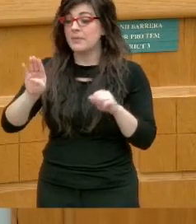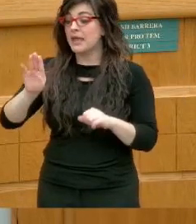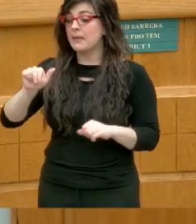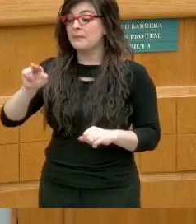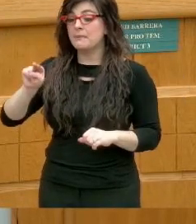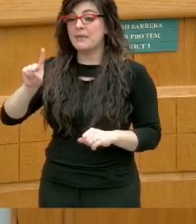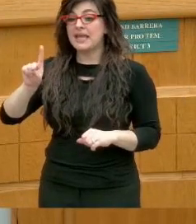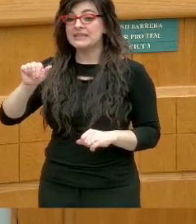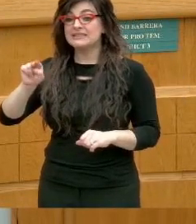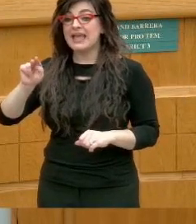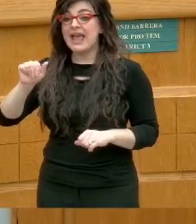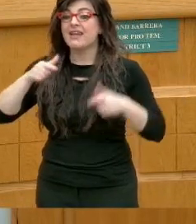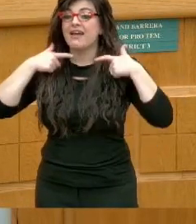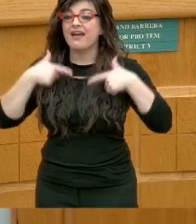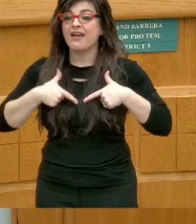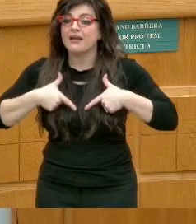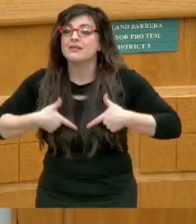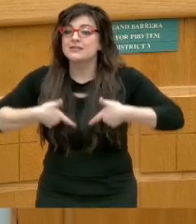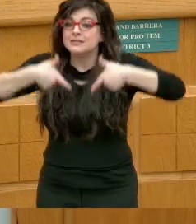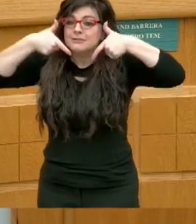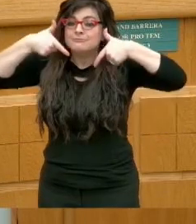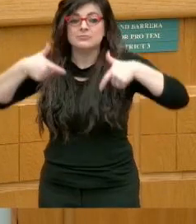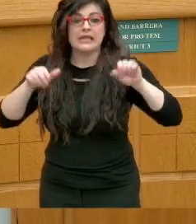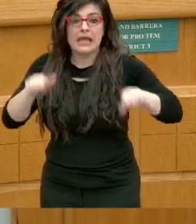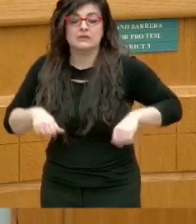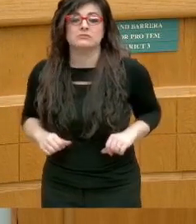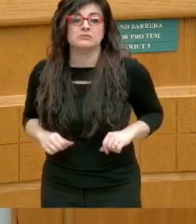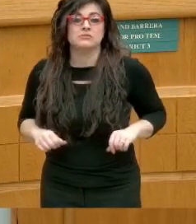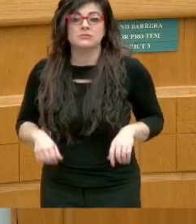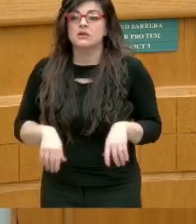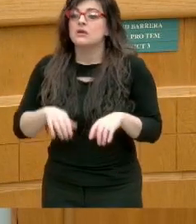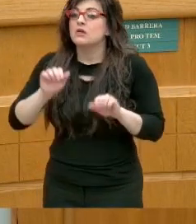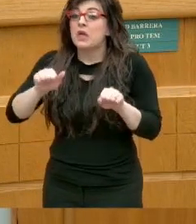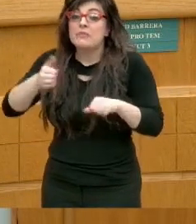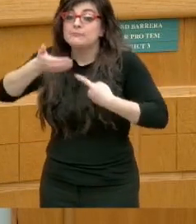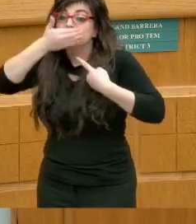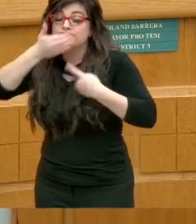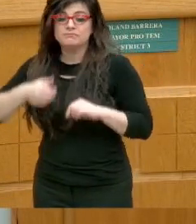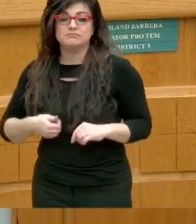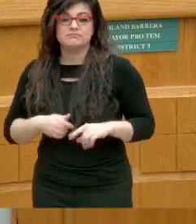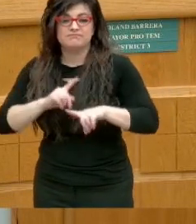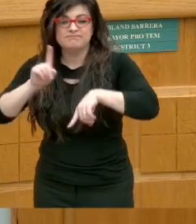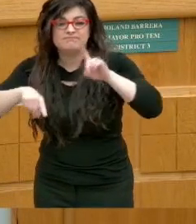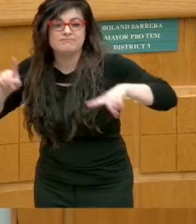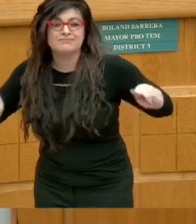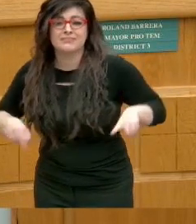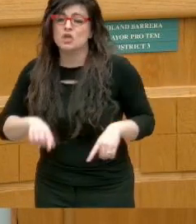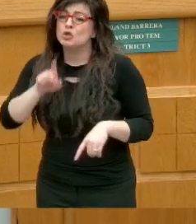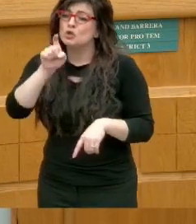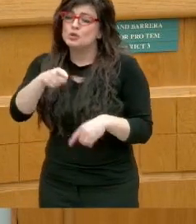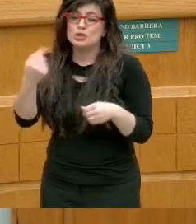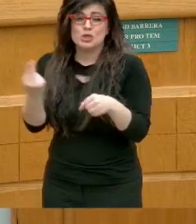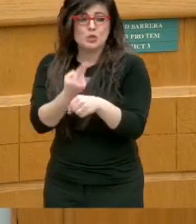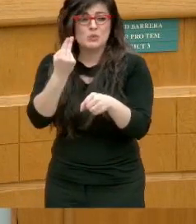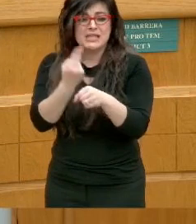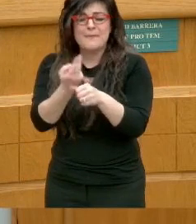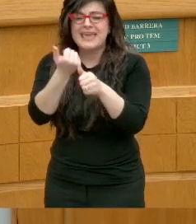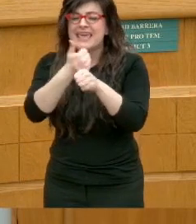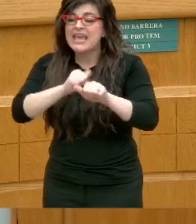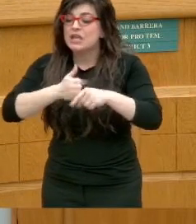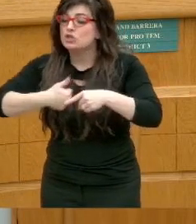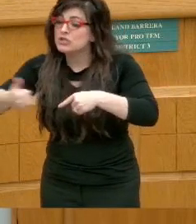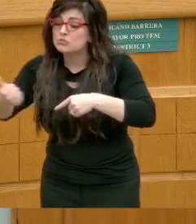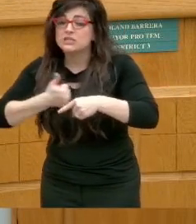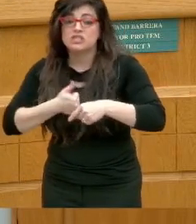places. You should use these in the reopened businesses. You should use these in public transportation and anywhere where you cannot